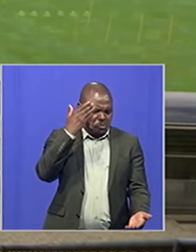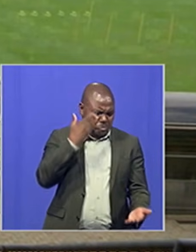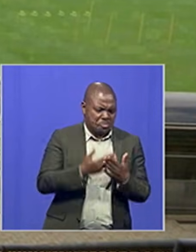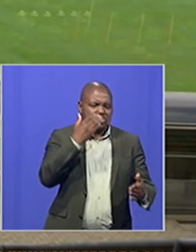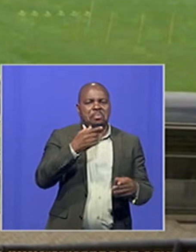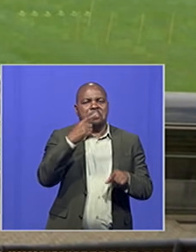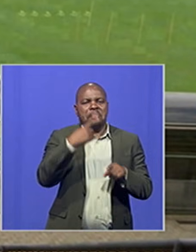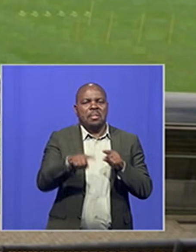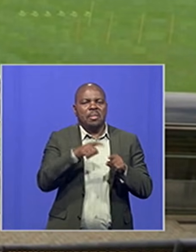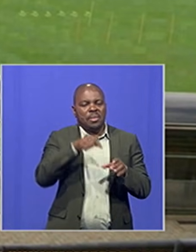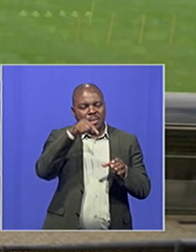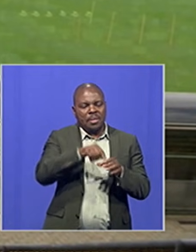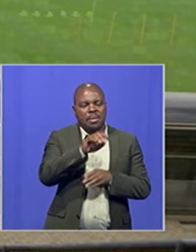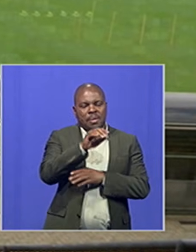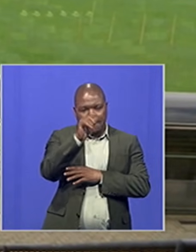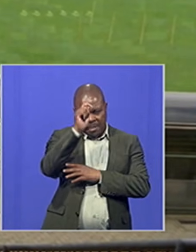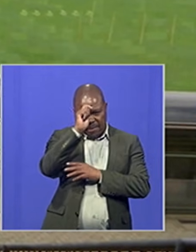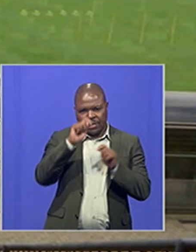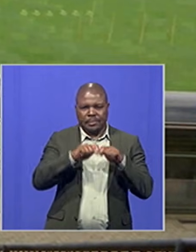sa motshameko wa Bafana.